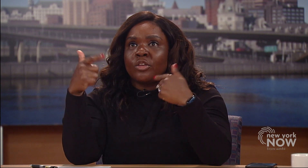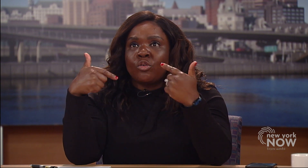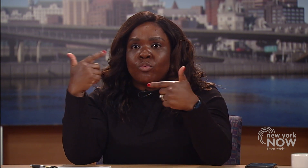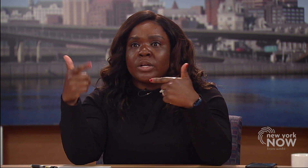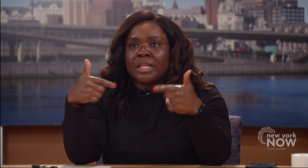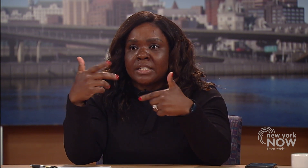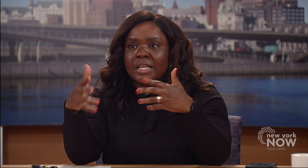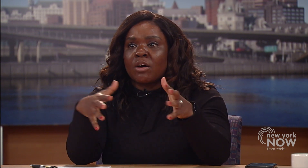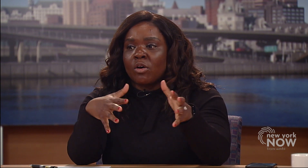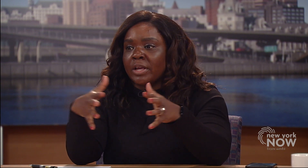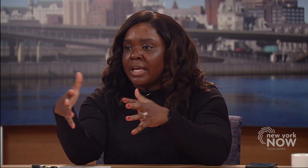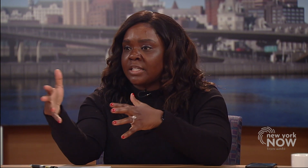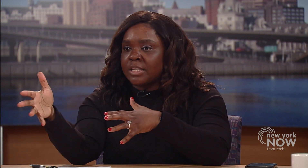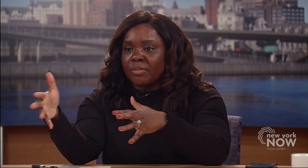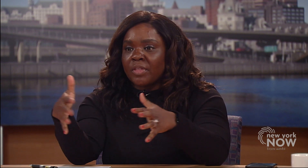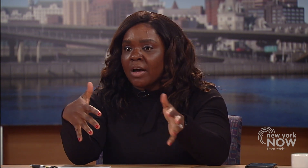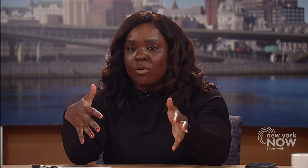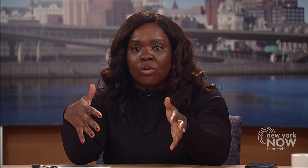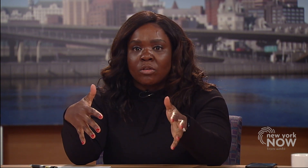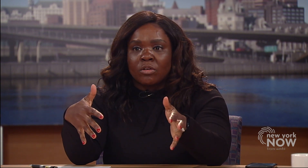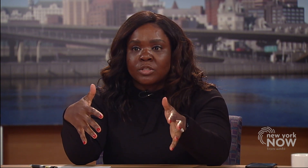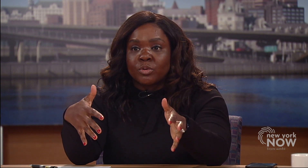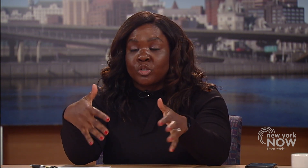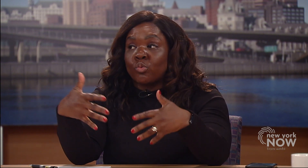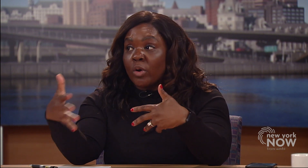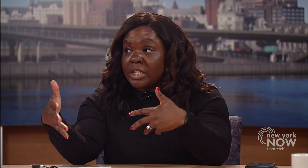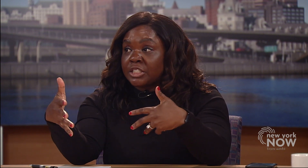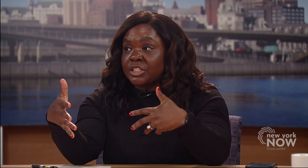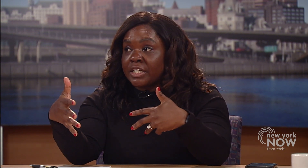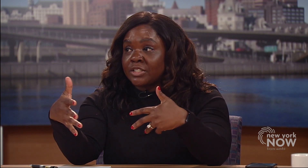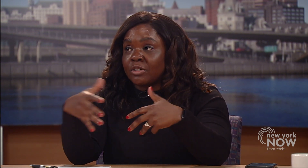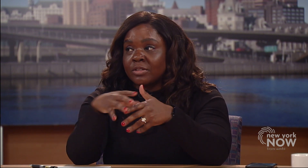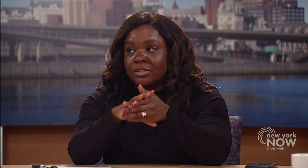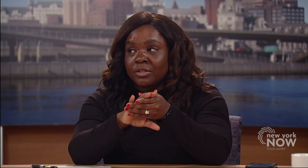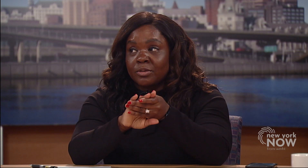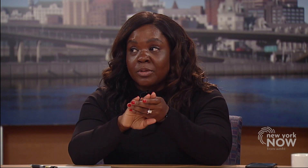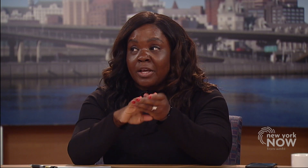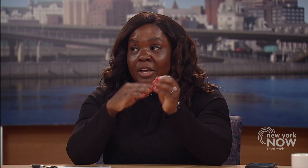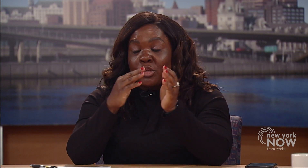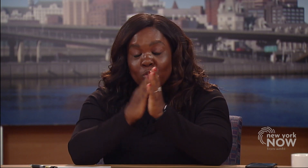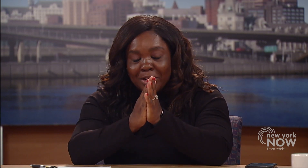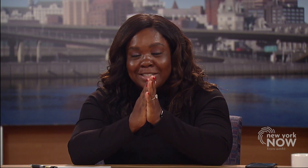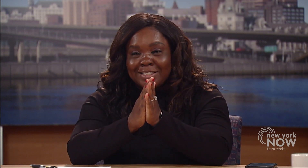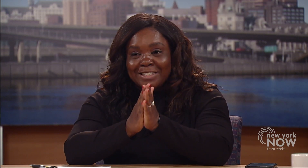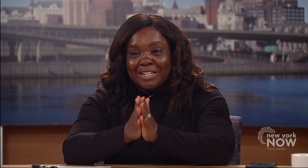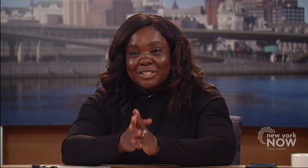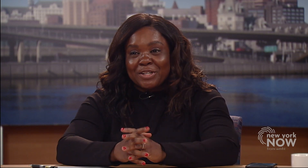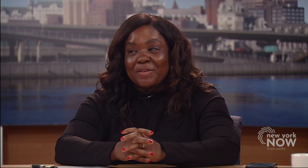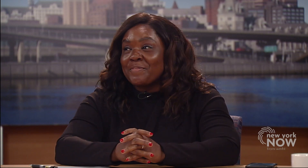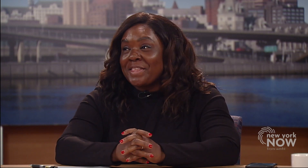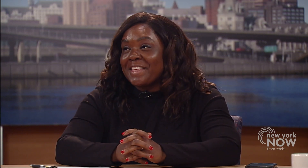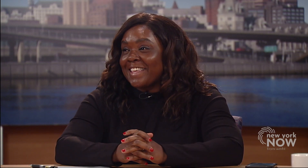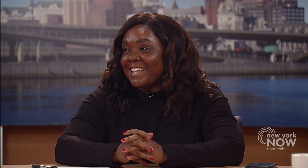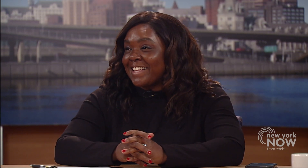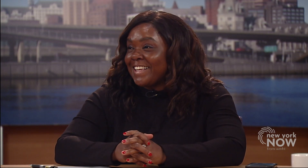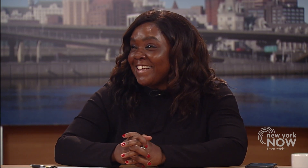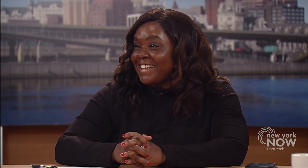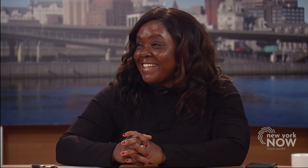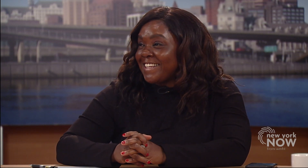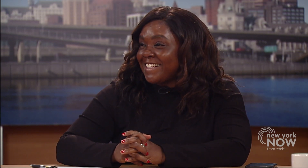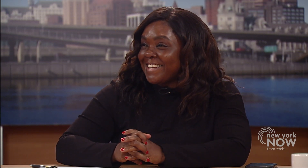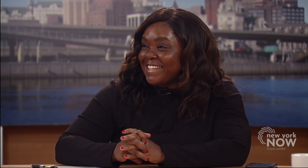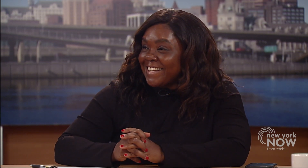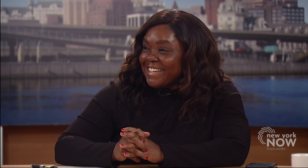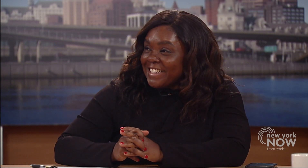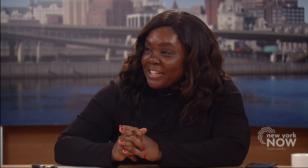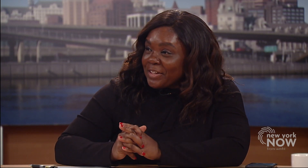like, you realize how archaic some of the alcohol laws were, and you wanted to change it. Oh, that's cute. You wanted to change it. That's Nathan Rogers, a fourth